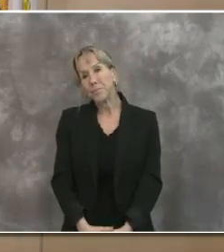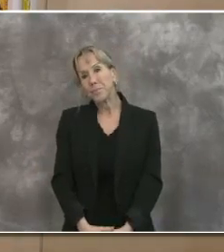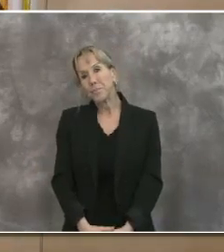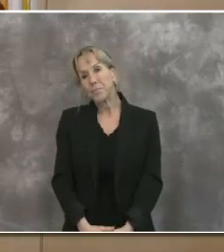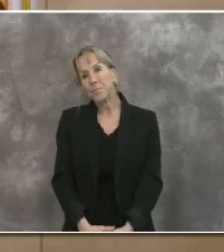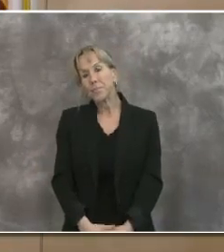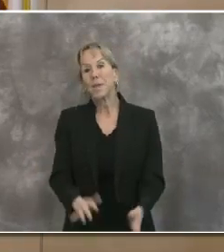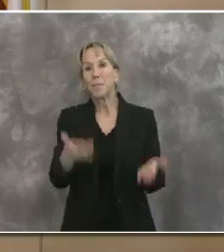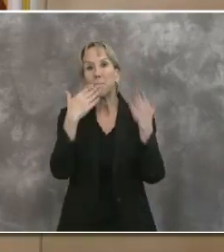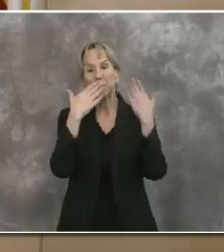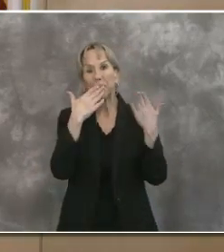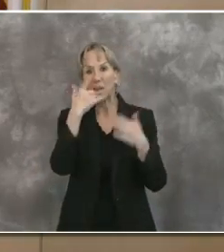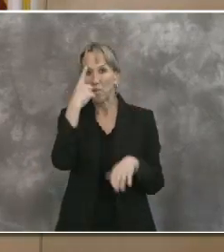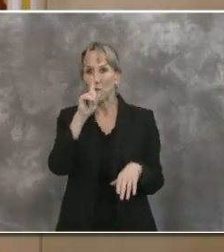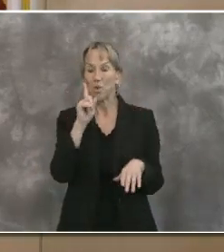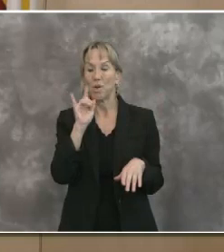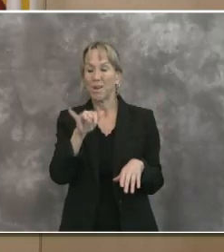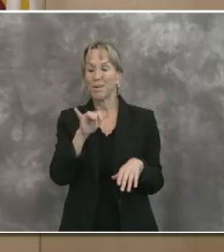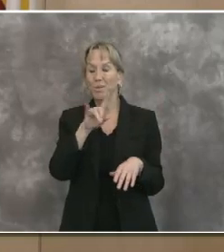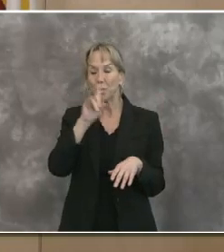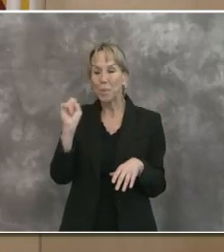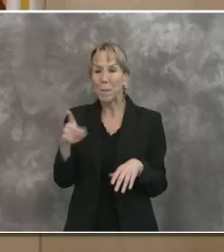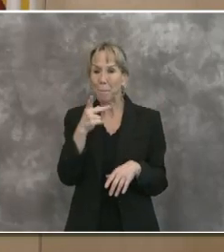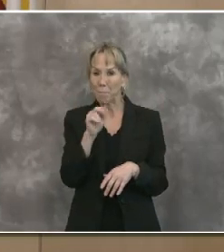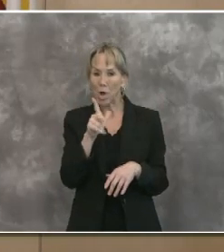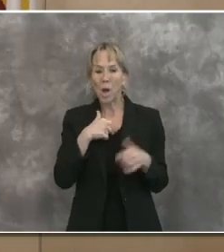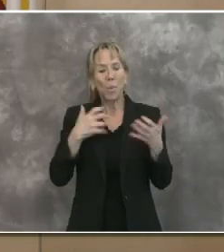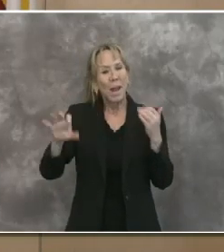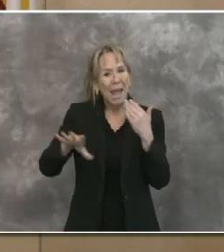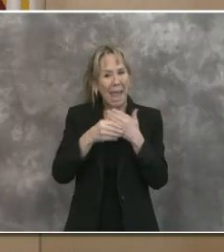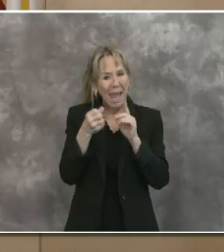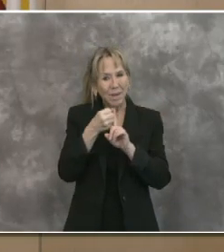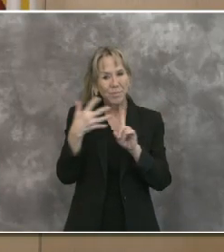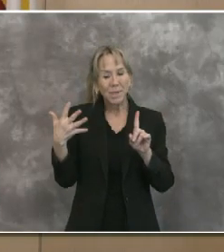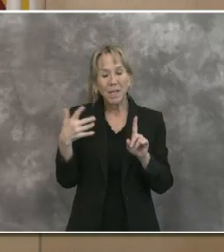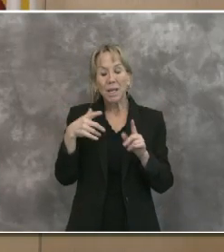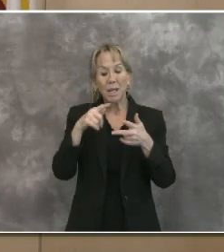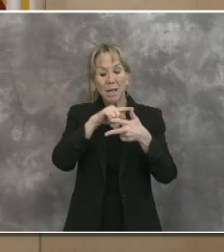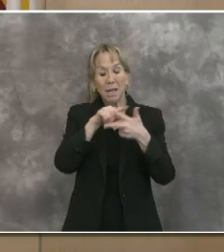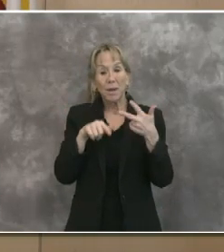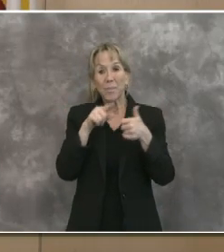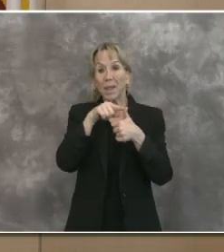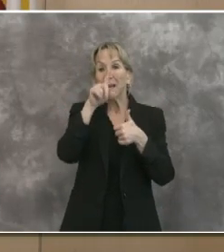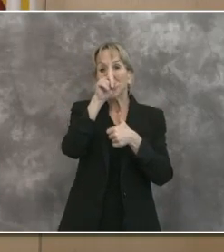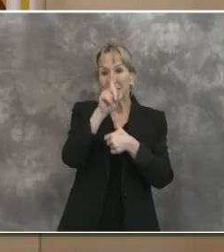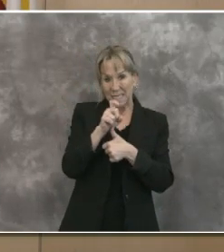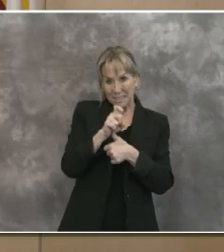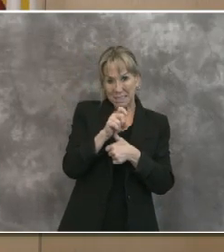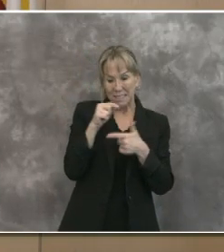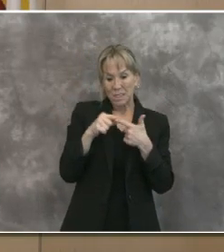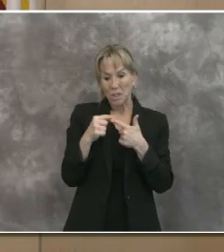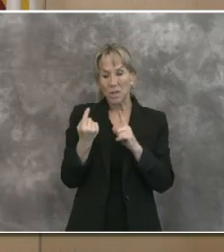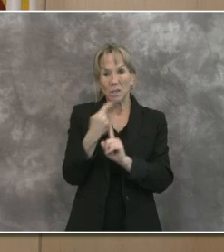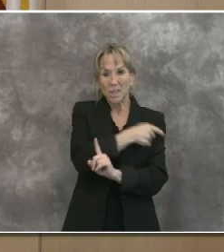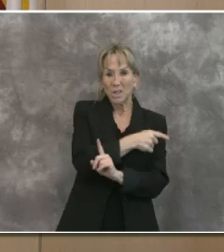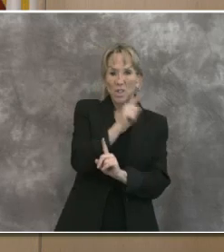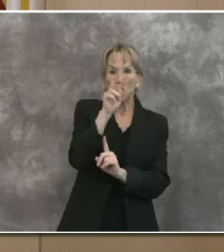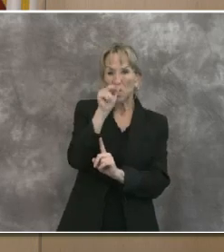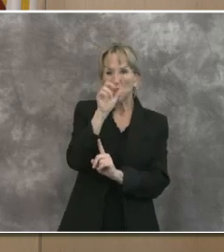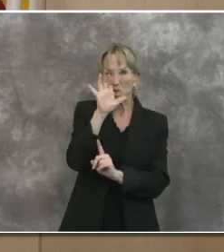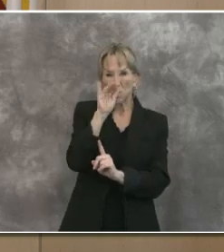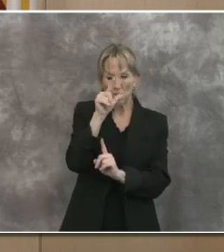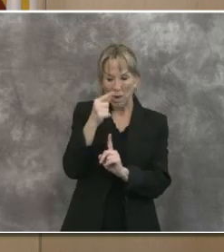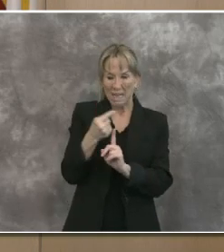And thank you for that question, Paul. I also just wanted to add that testing and tracing are very closely